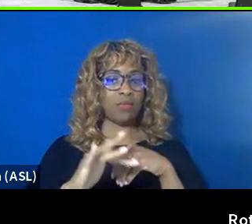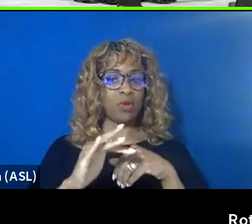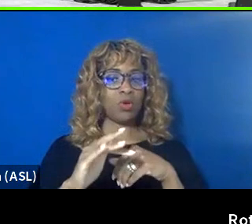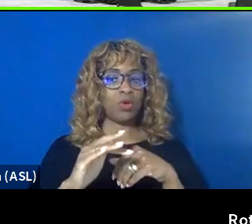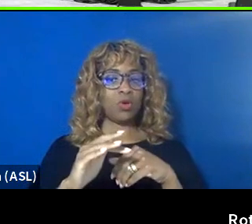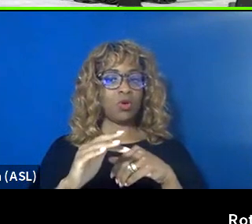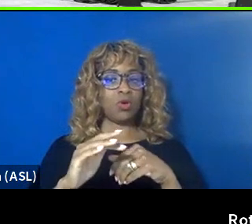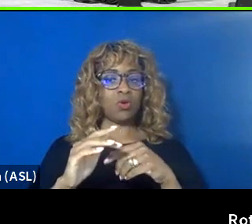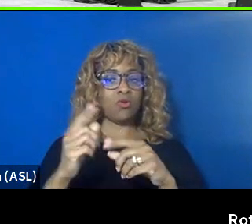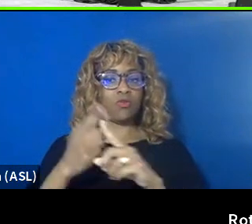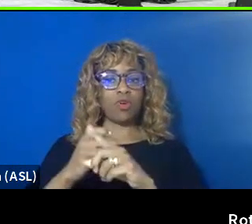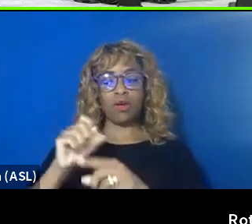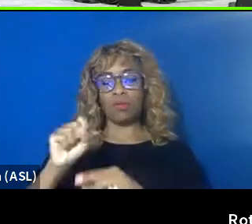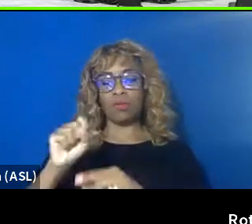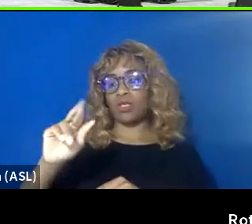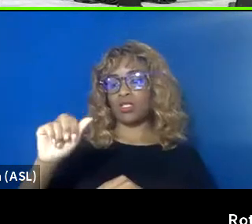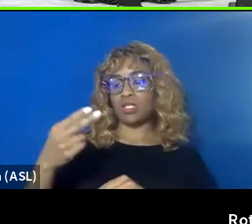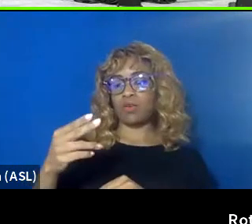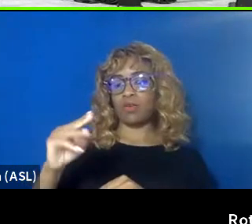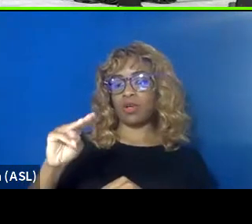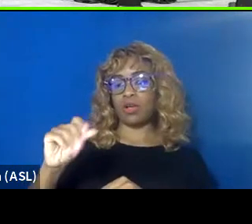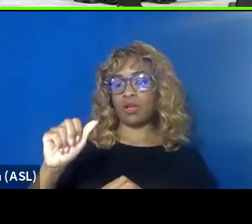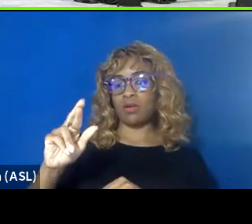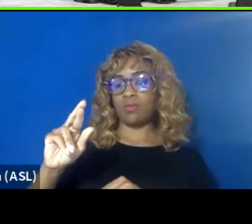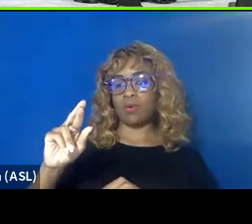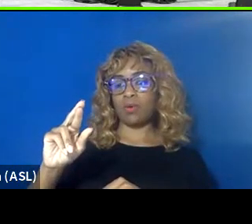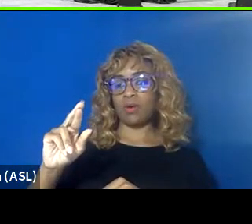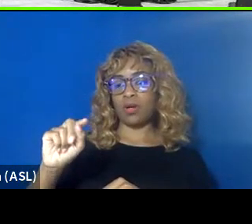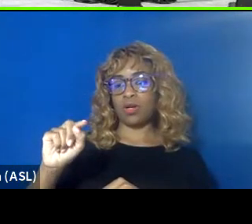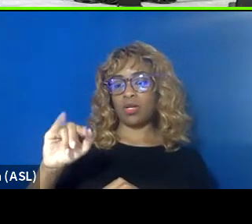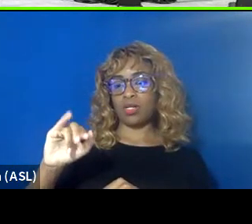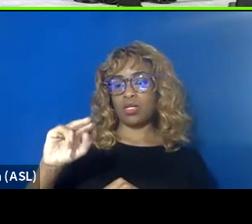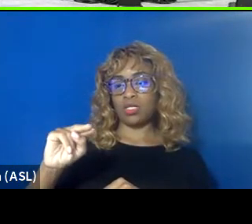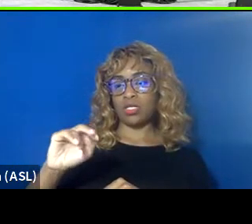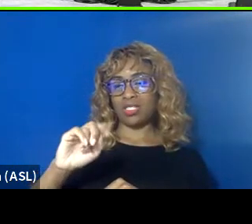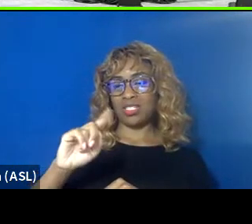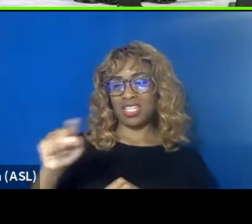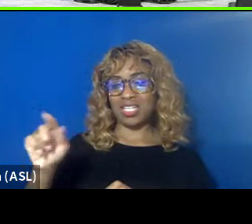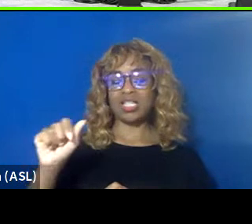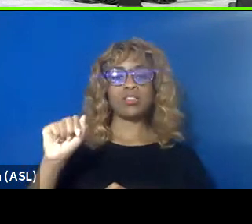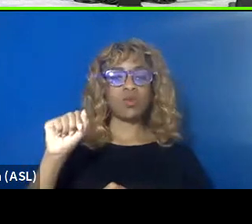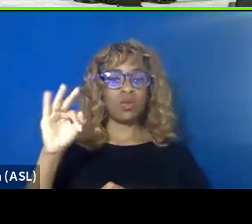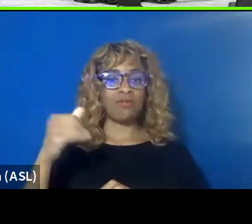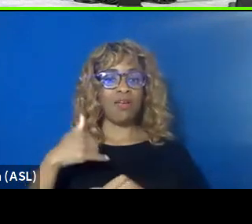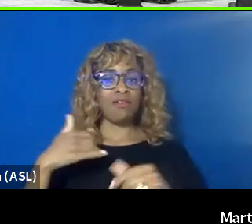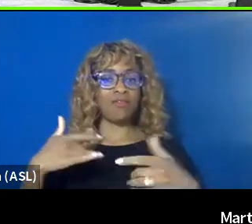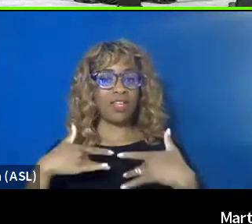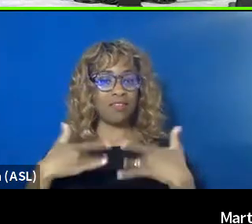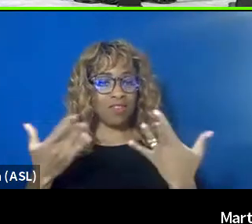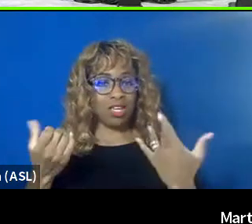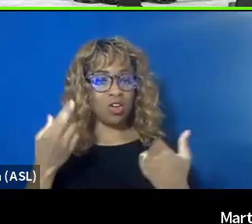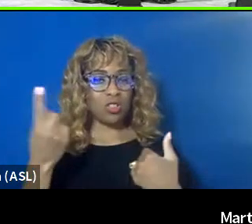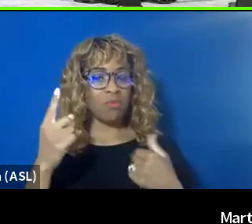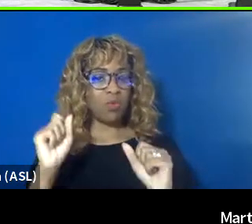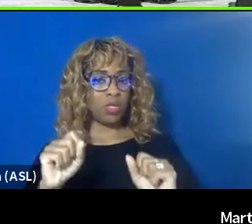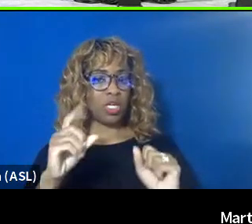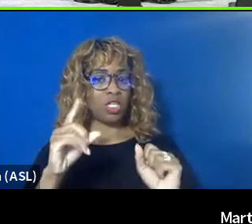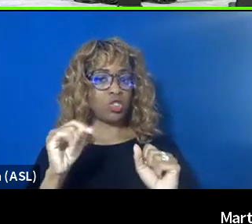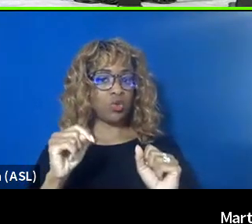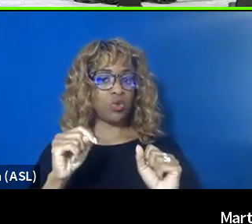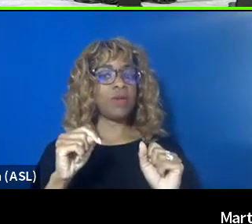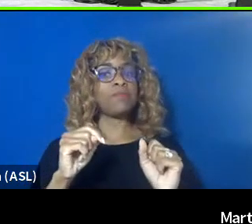Sarah Martinez. So if you have an event or something that you're going, if you can just alert Sarah, we can do it. It is